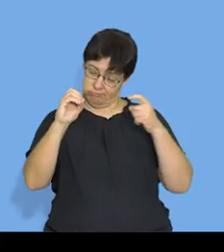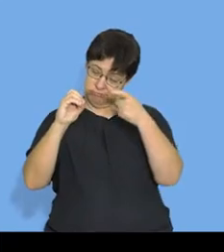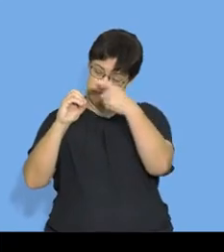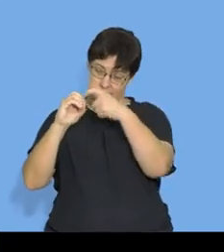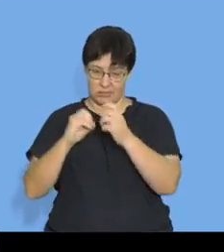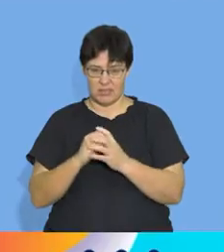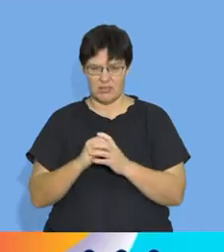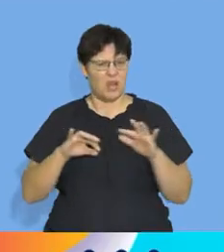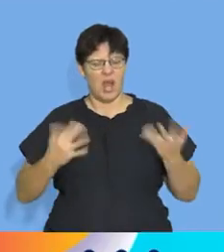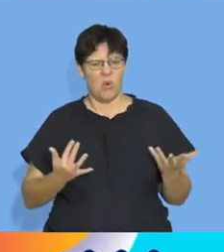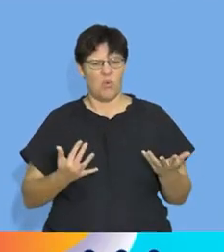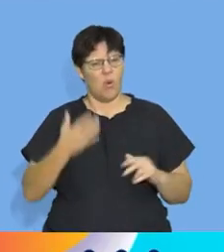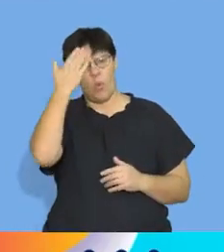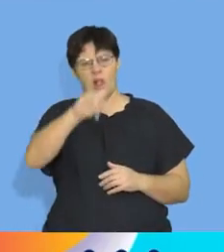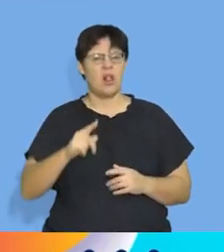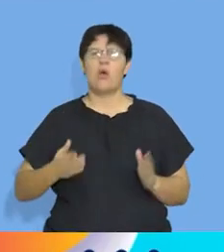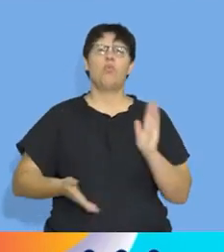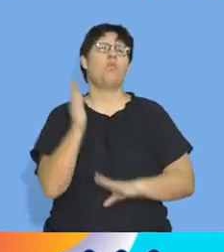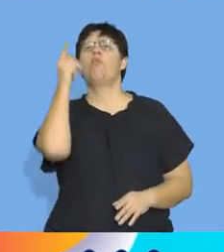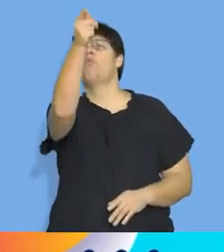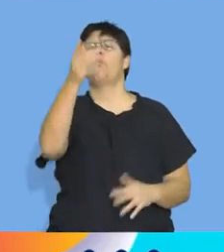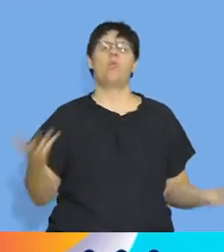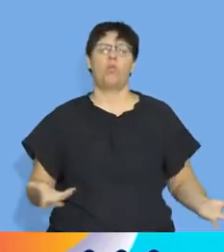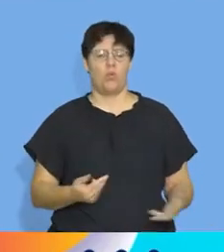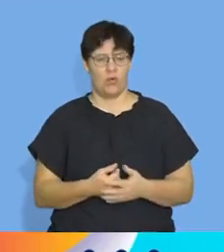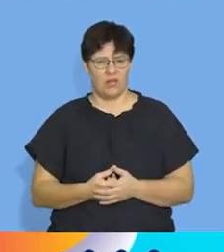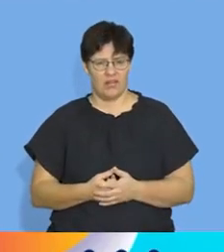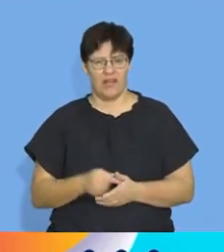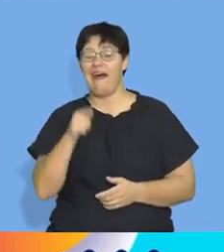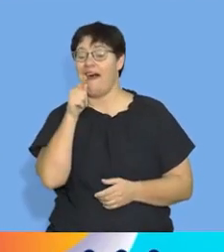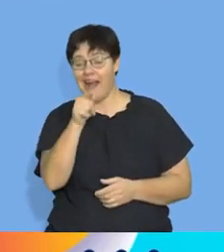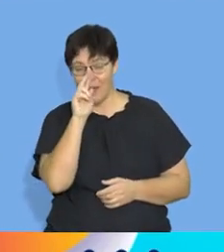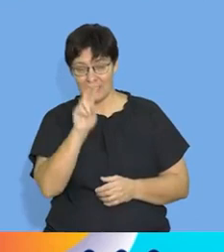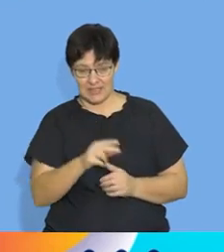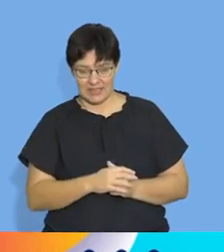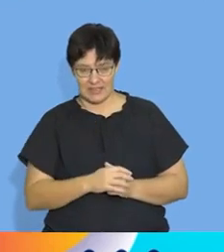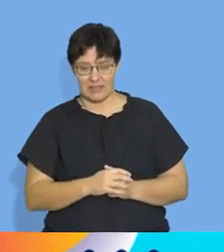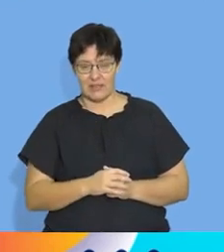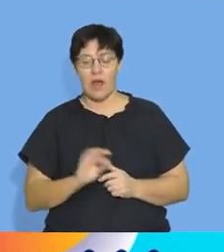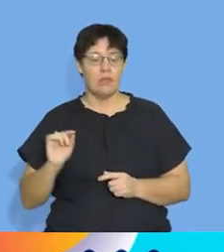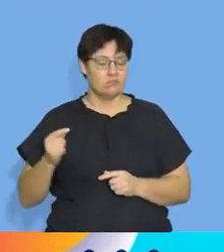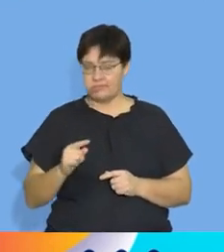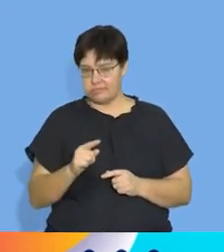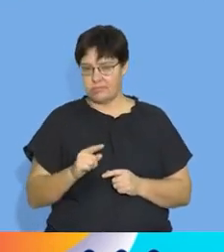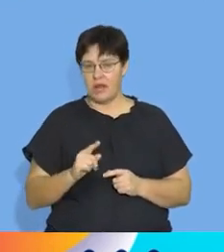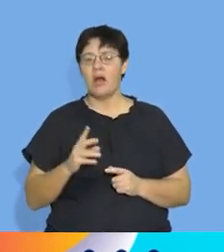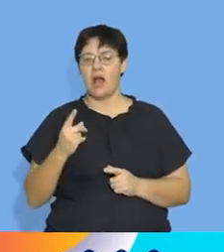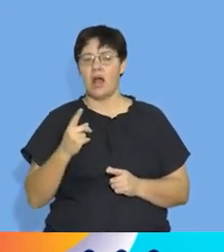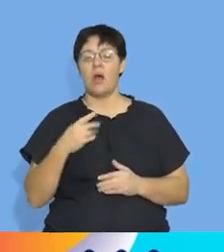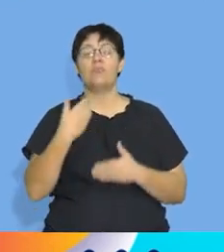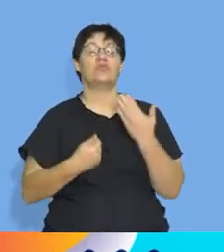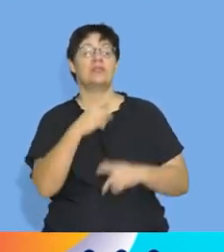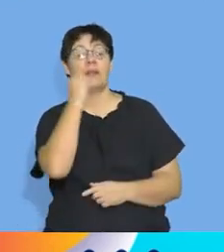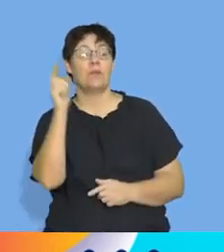question, how do the sperm cells know where to move towards? And so what we see is these sperm cells are attracted